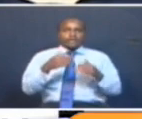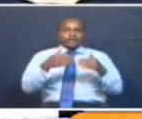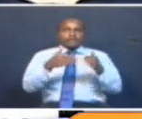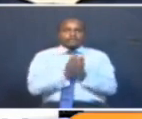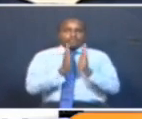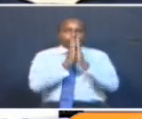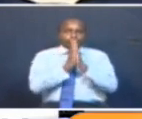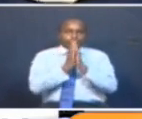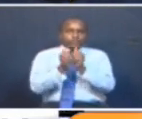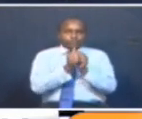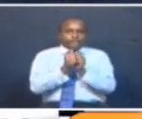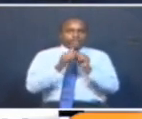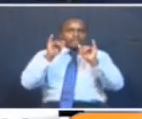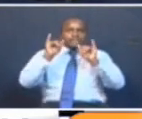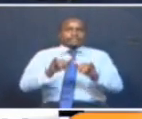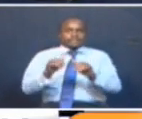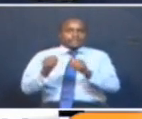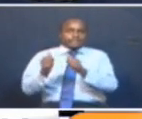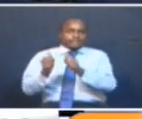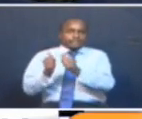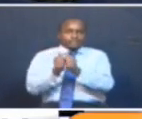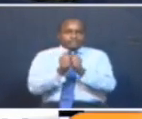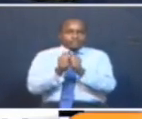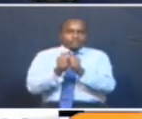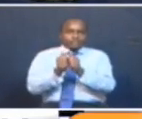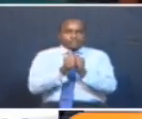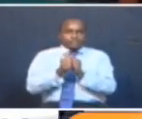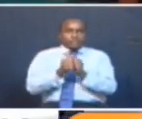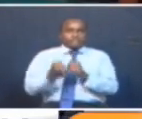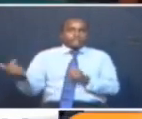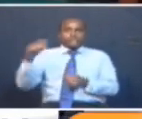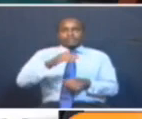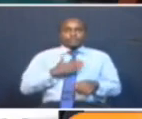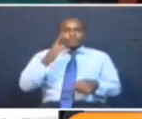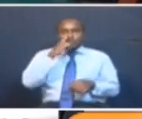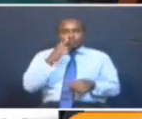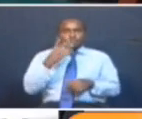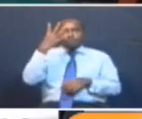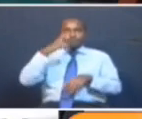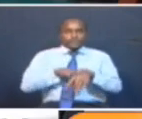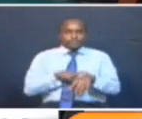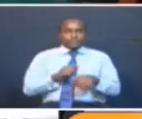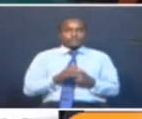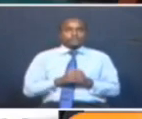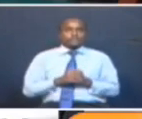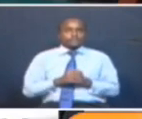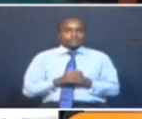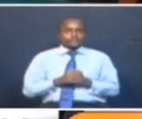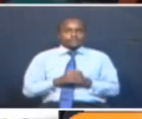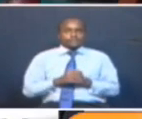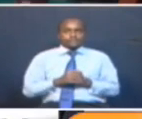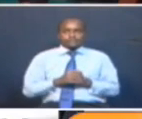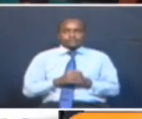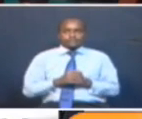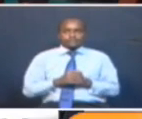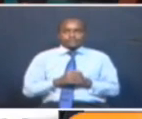stays together. She has been to our home 4 times. Mother Teresa? Yeah, 4 times. To your home? Yes. Okay, while we're